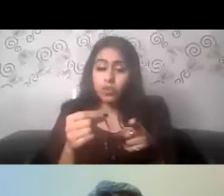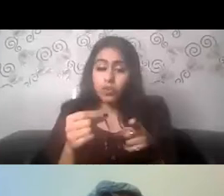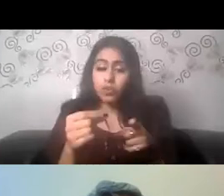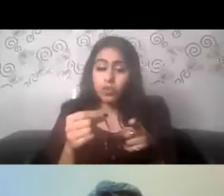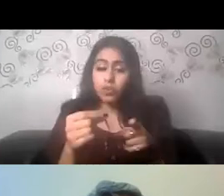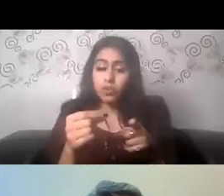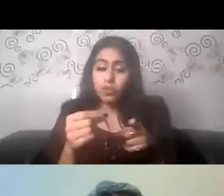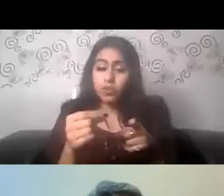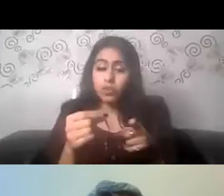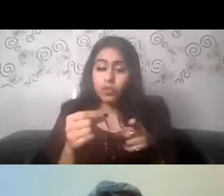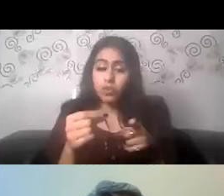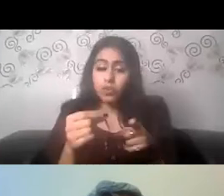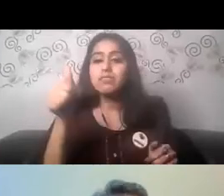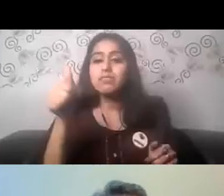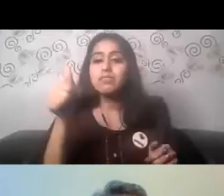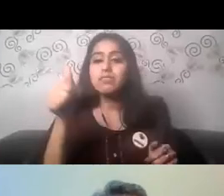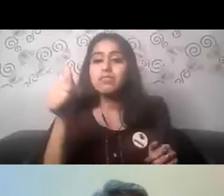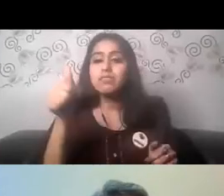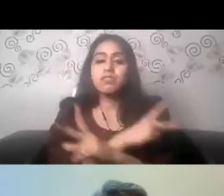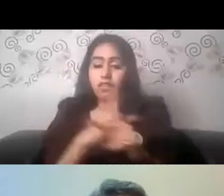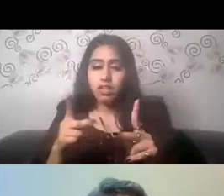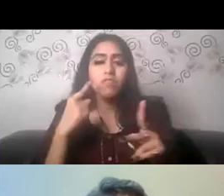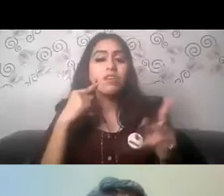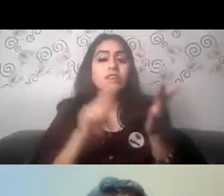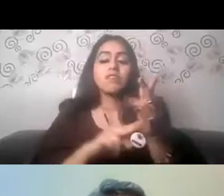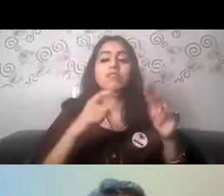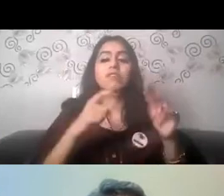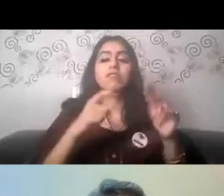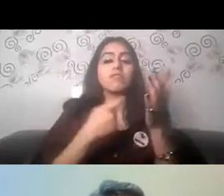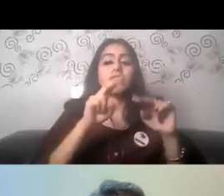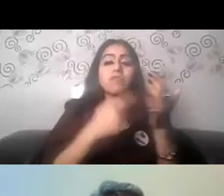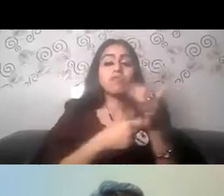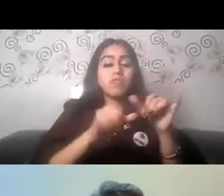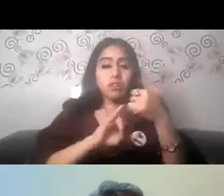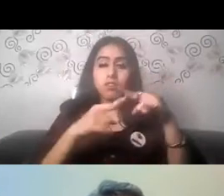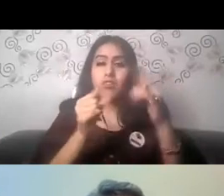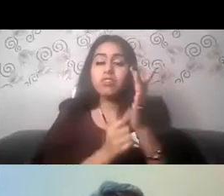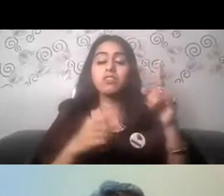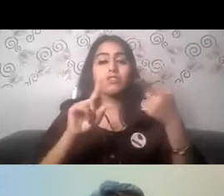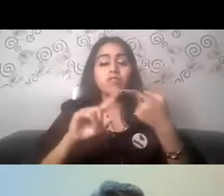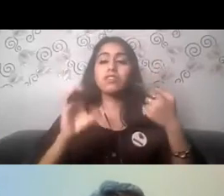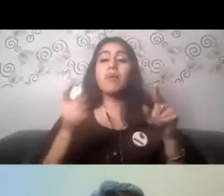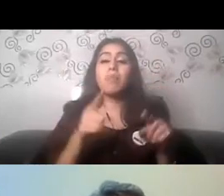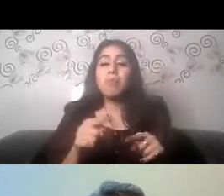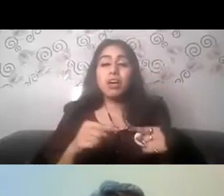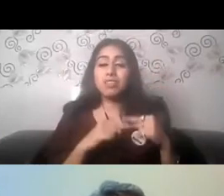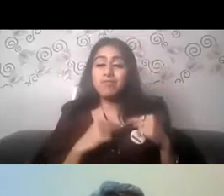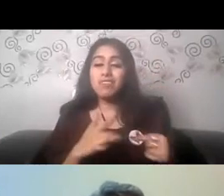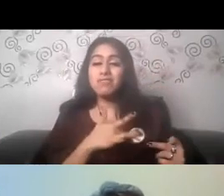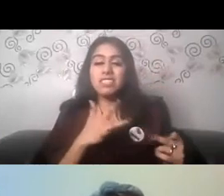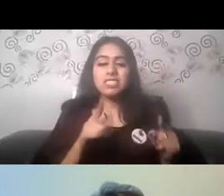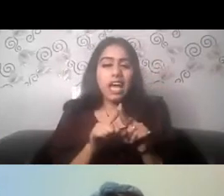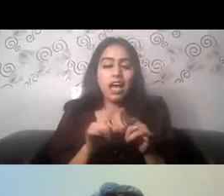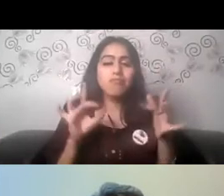all of that, but there isn't a sort of an emotional or a mental connection to them. And that was the sort of feedback we got when